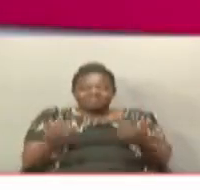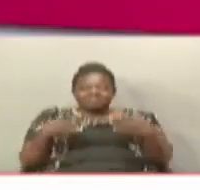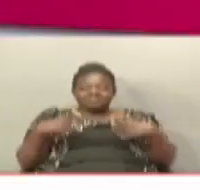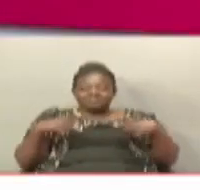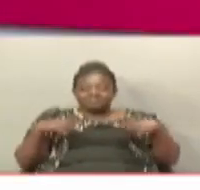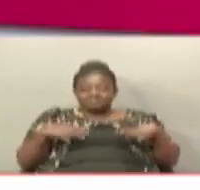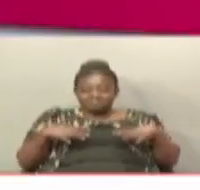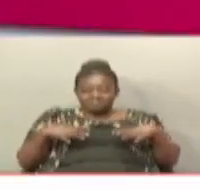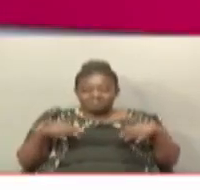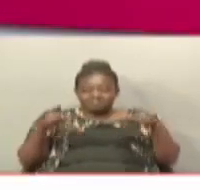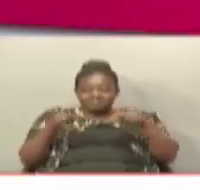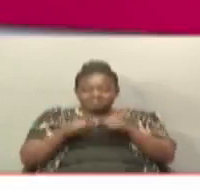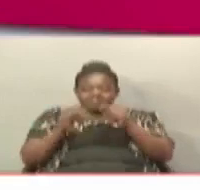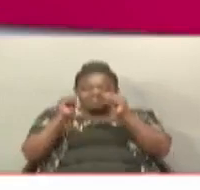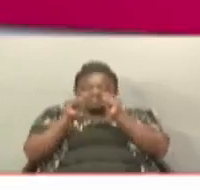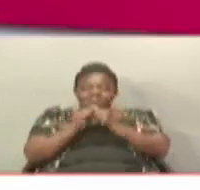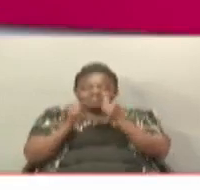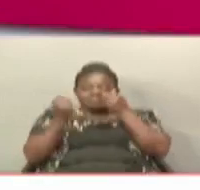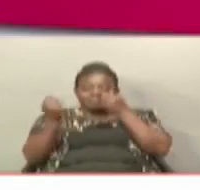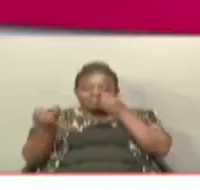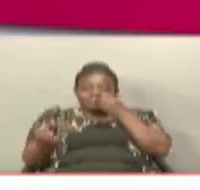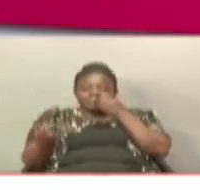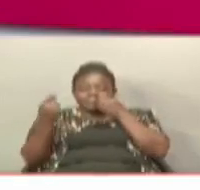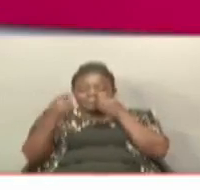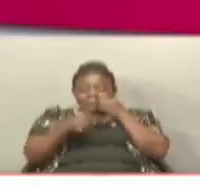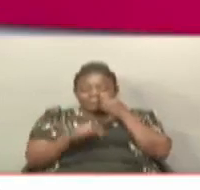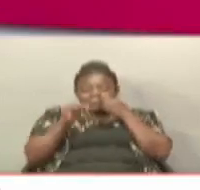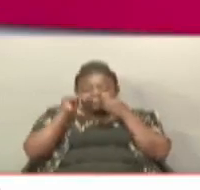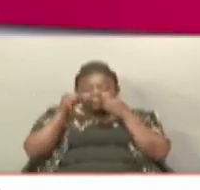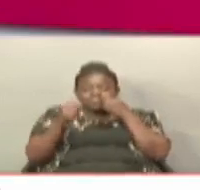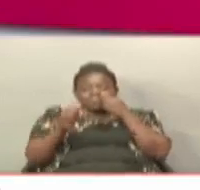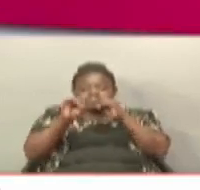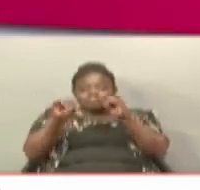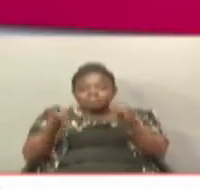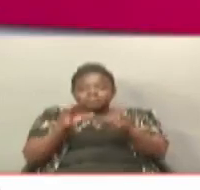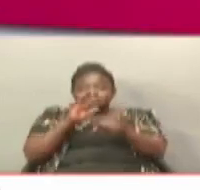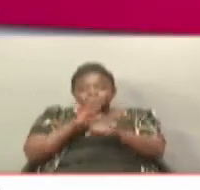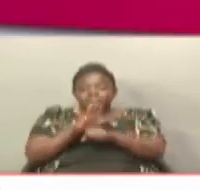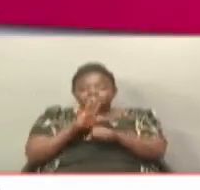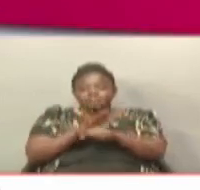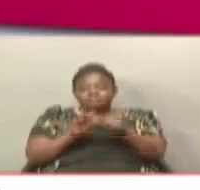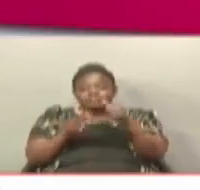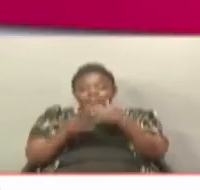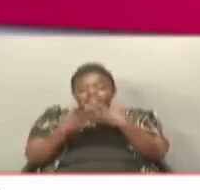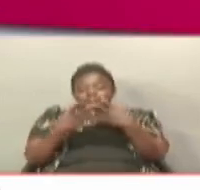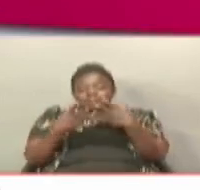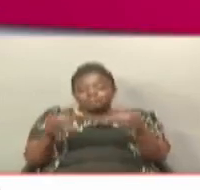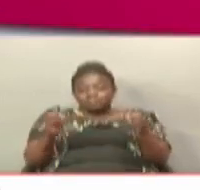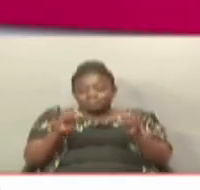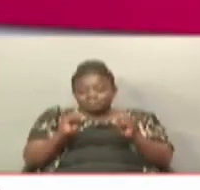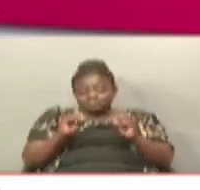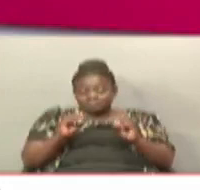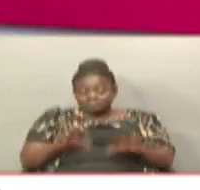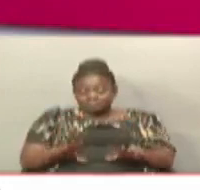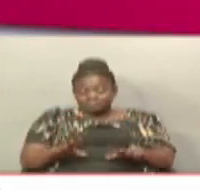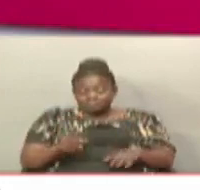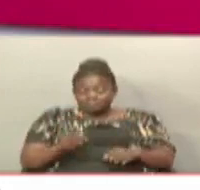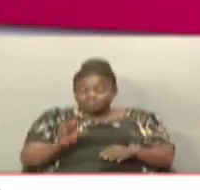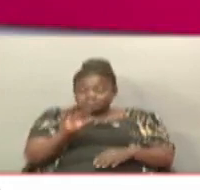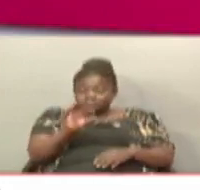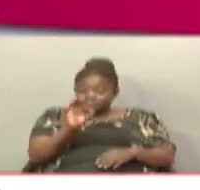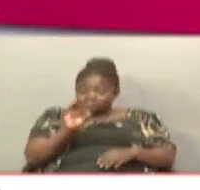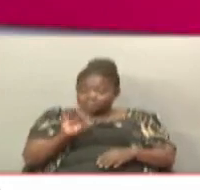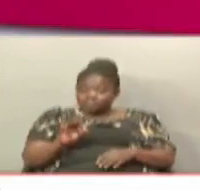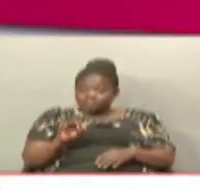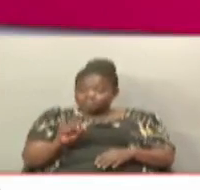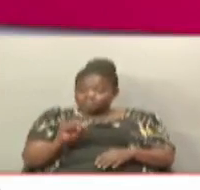kuwummula mu era n'ogwenkutte e Bukedde olunaku lw'enkya alimu amawulire mangi gotasande kusoba naye ngenda kusoma katono nnyo ku ebyo ebirimu olunaku